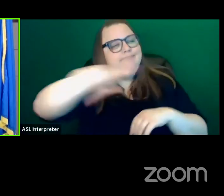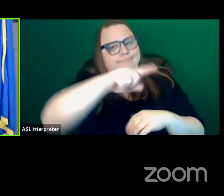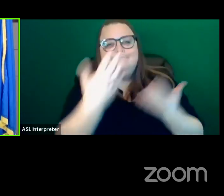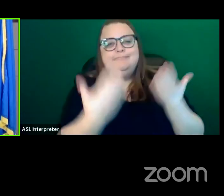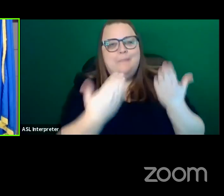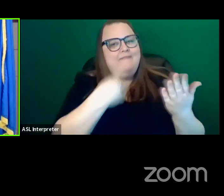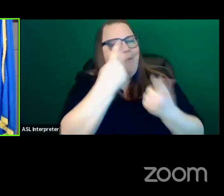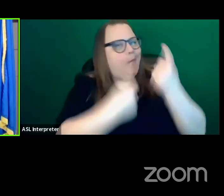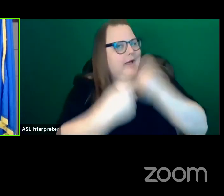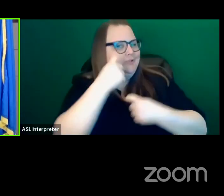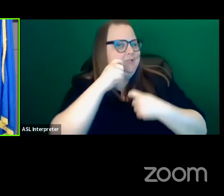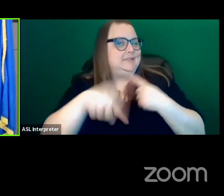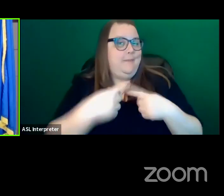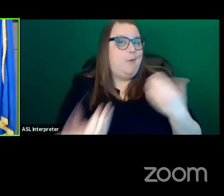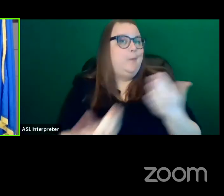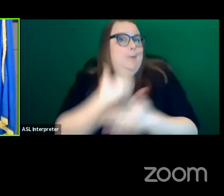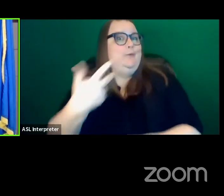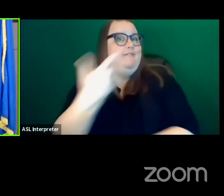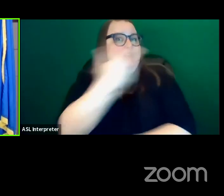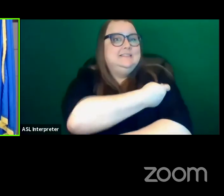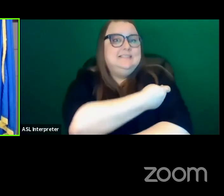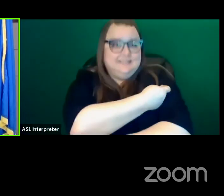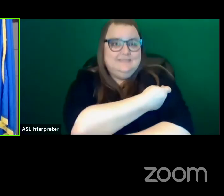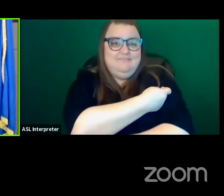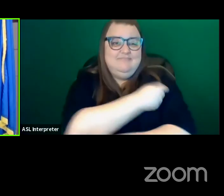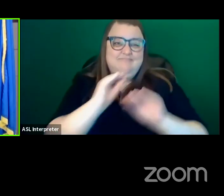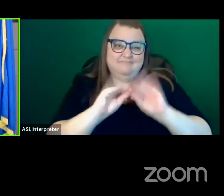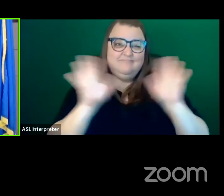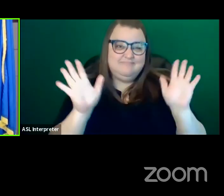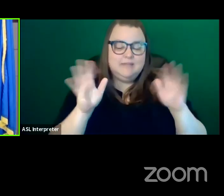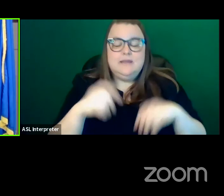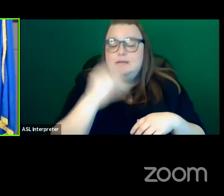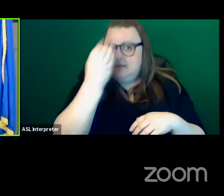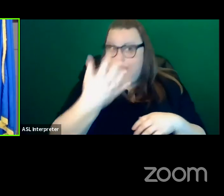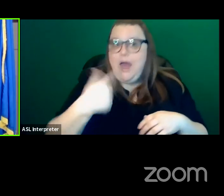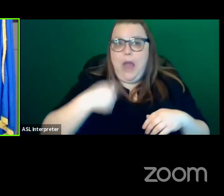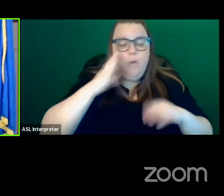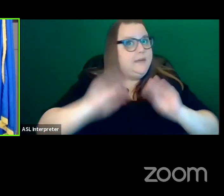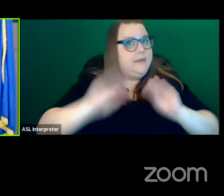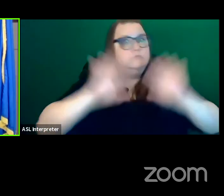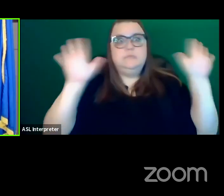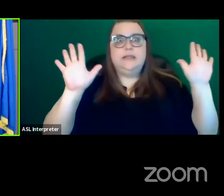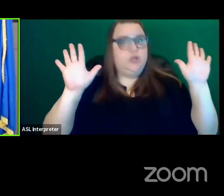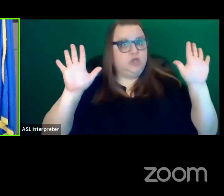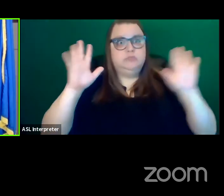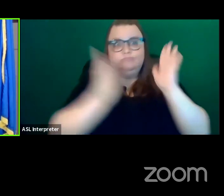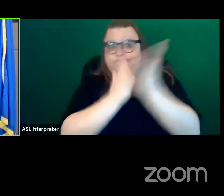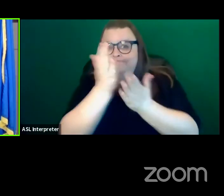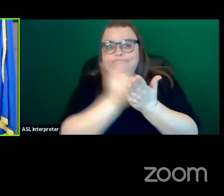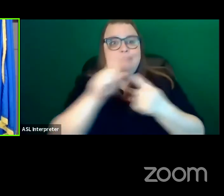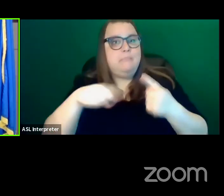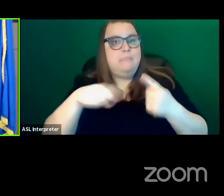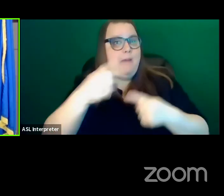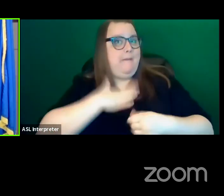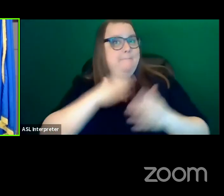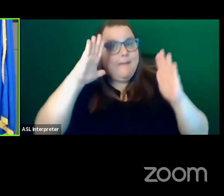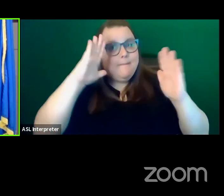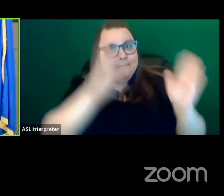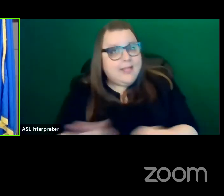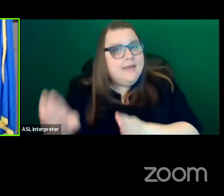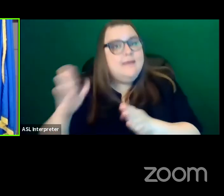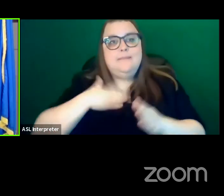new vaccine, and I remain committed to transparency regarding vaccine planning and expectations.